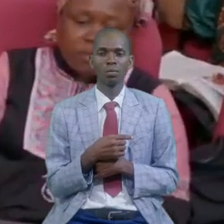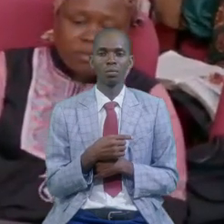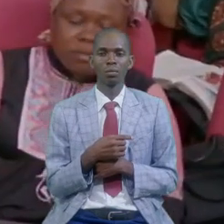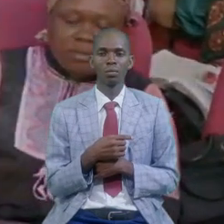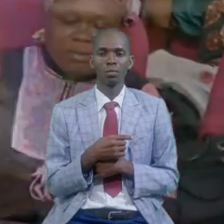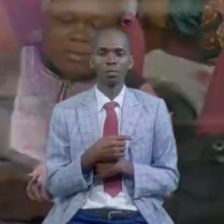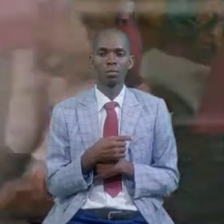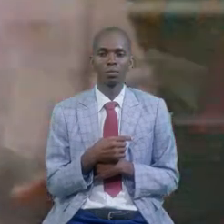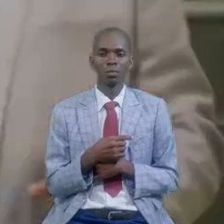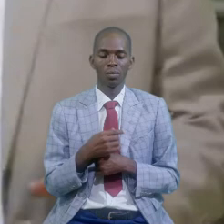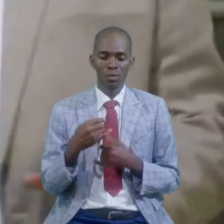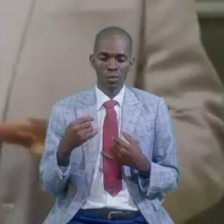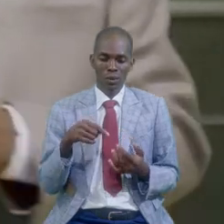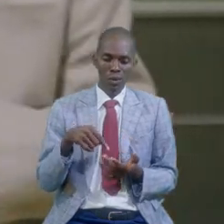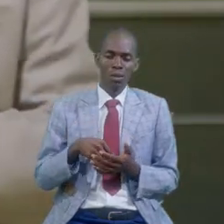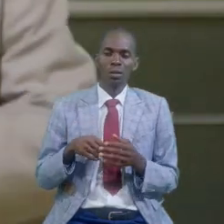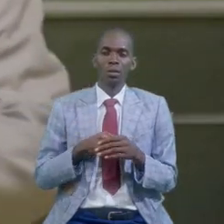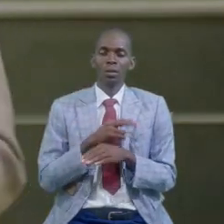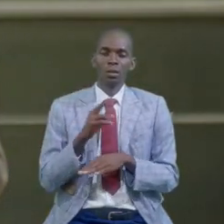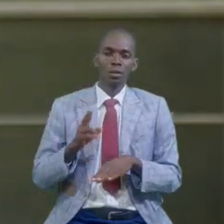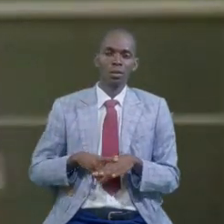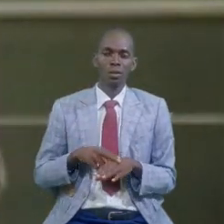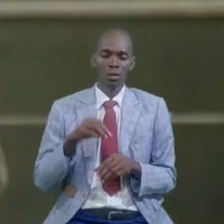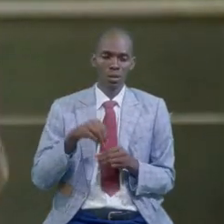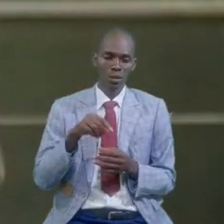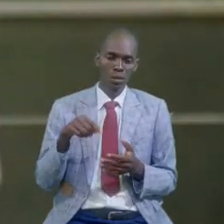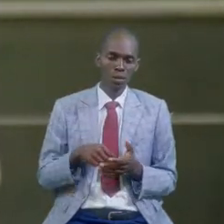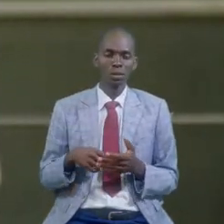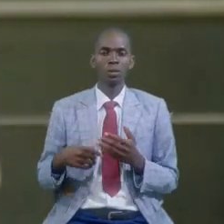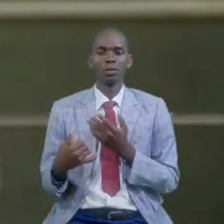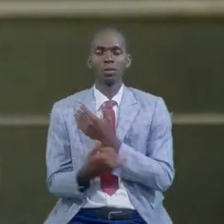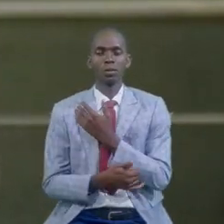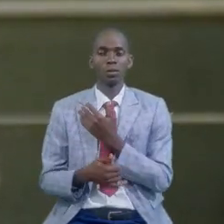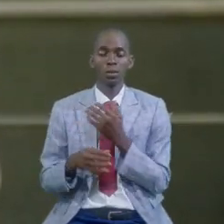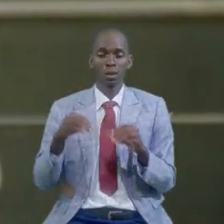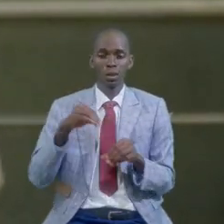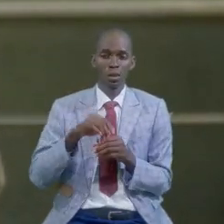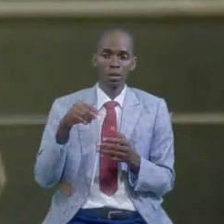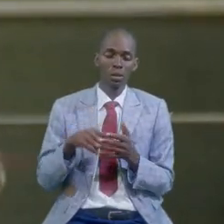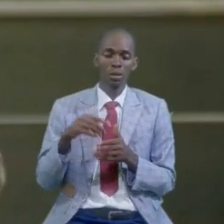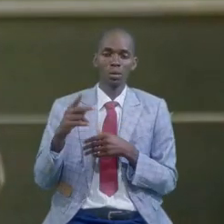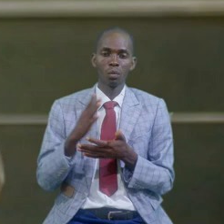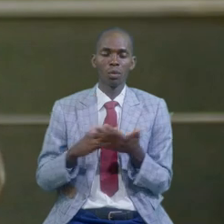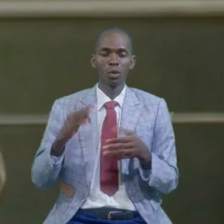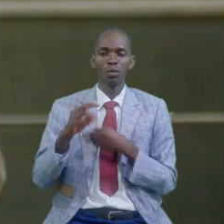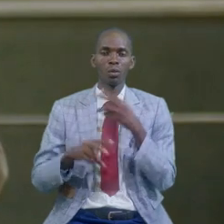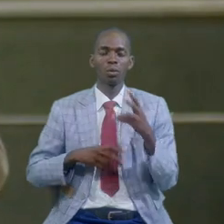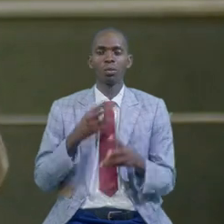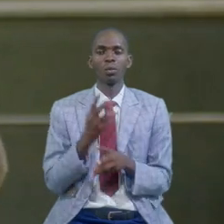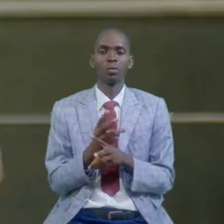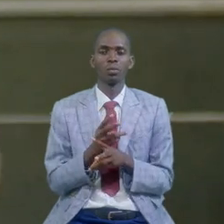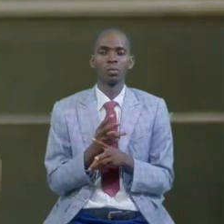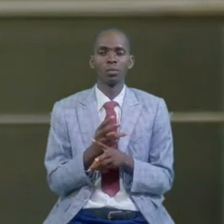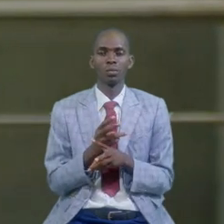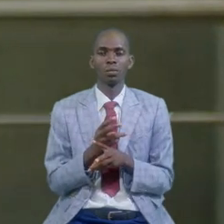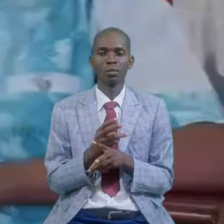This nation, in this continent, in the nations of the world,